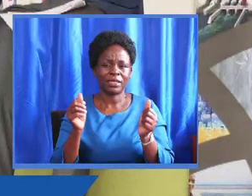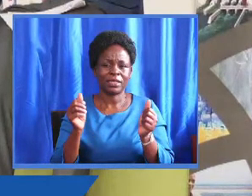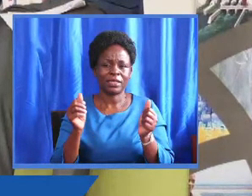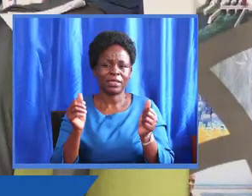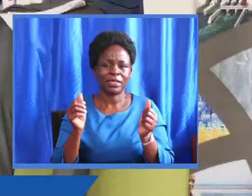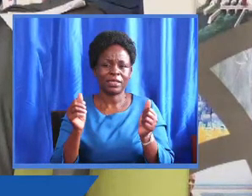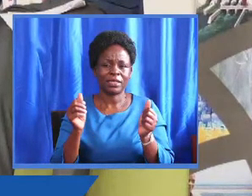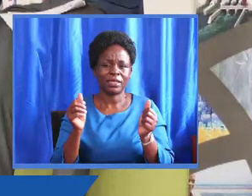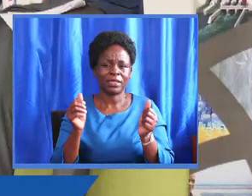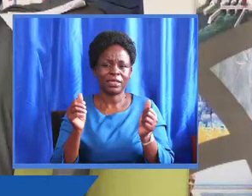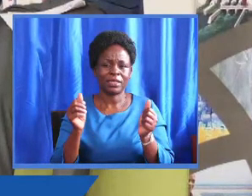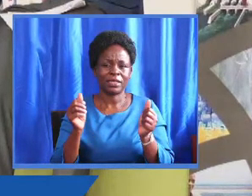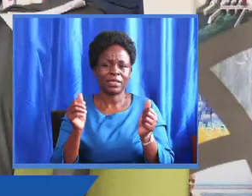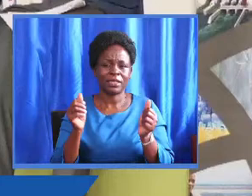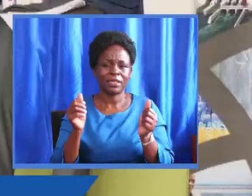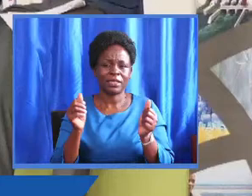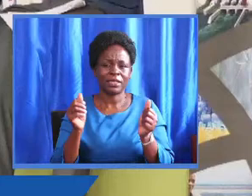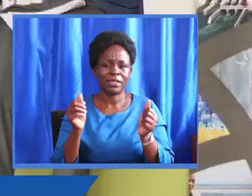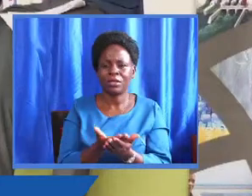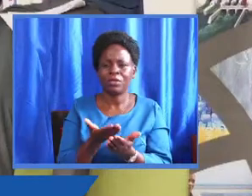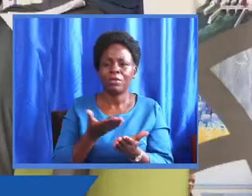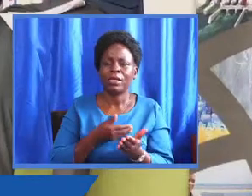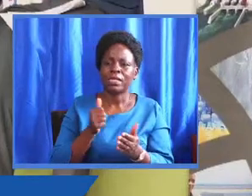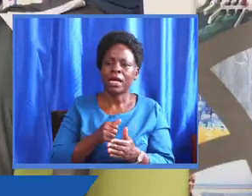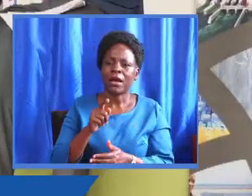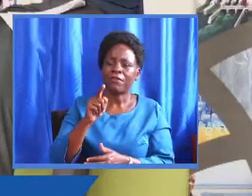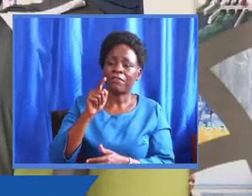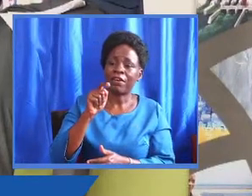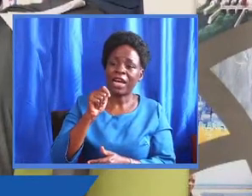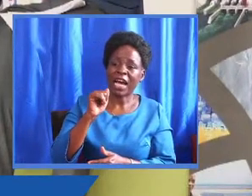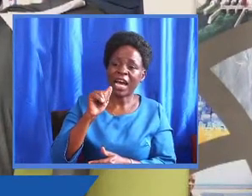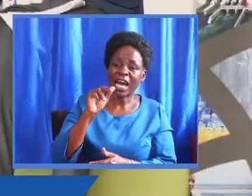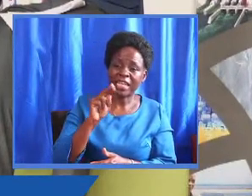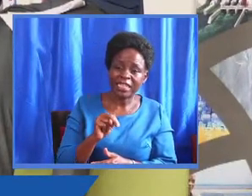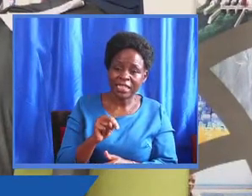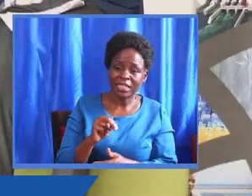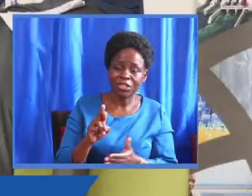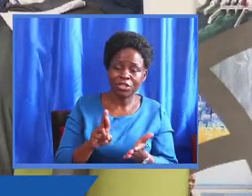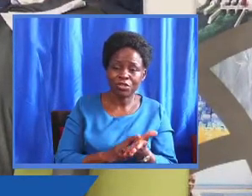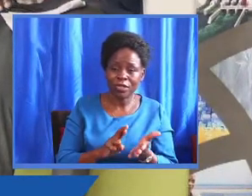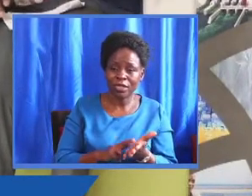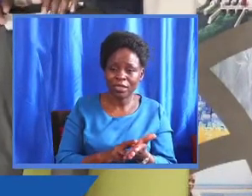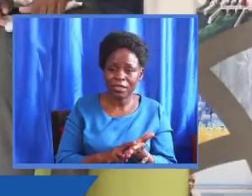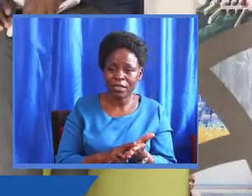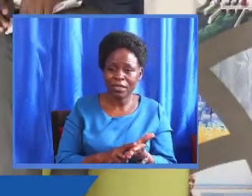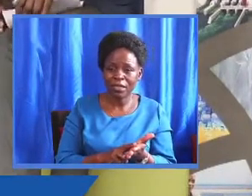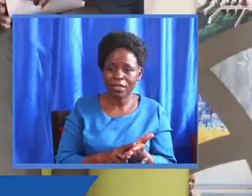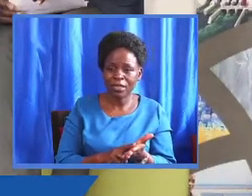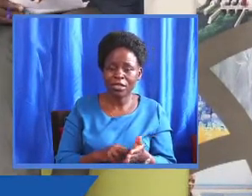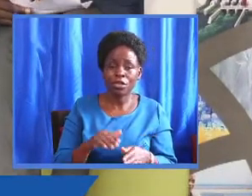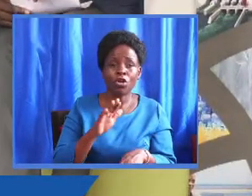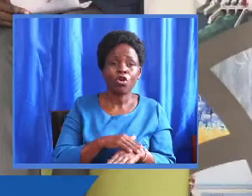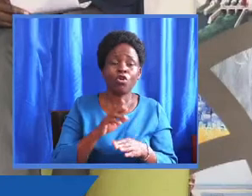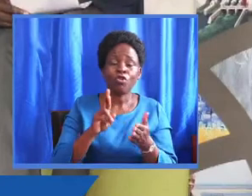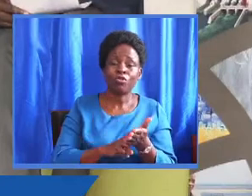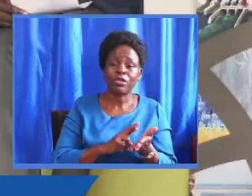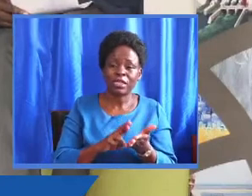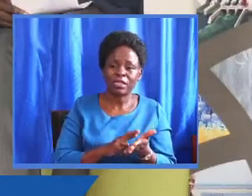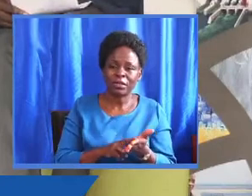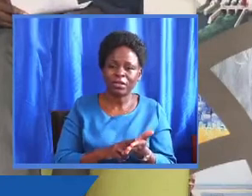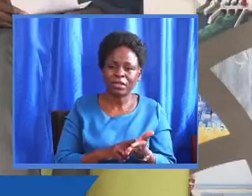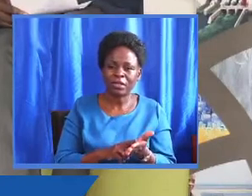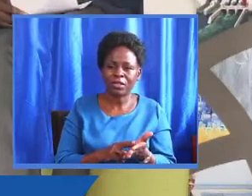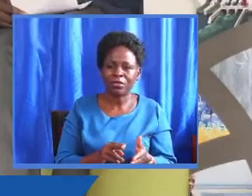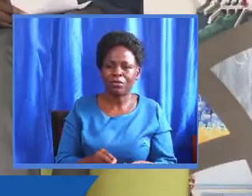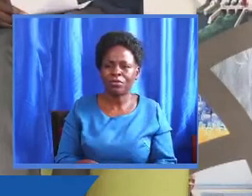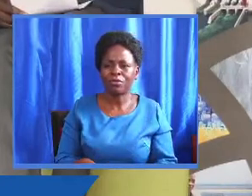you apply. You have to have a TIN, first and foremost, re-register. On registering, we shall give